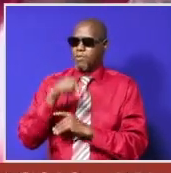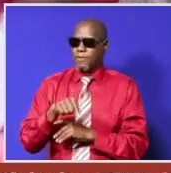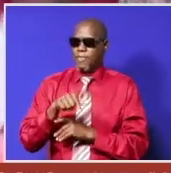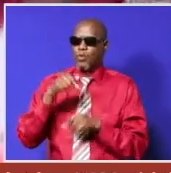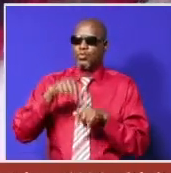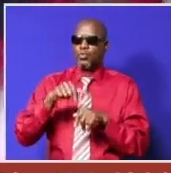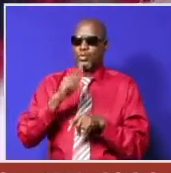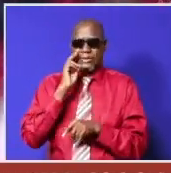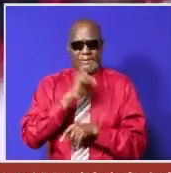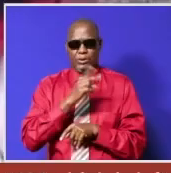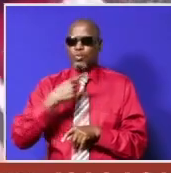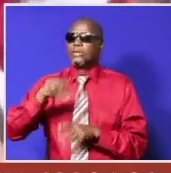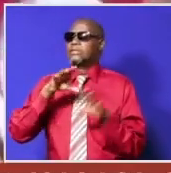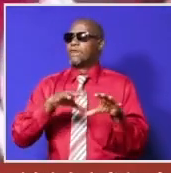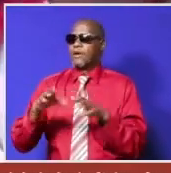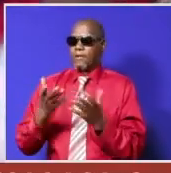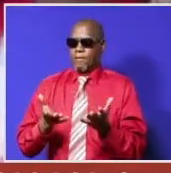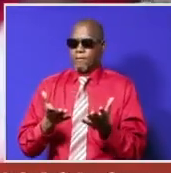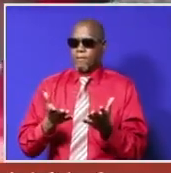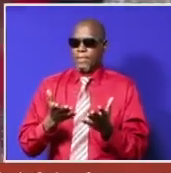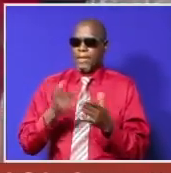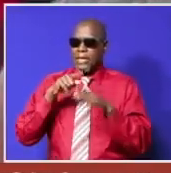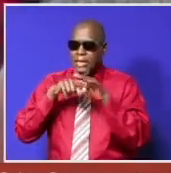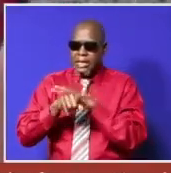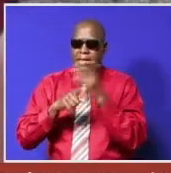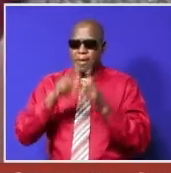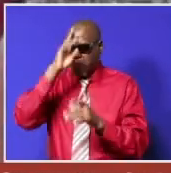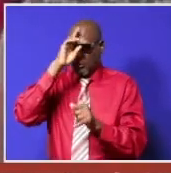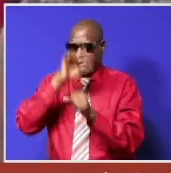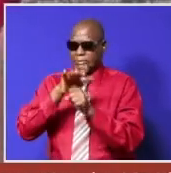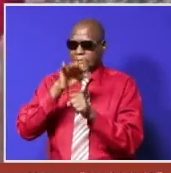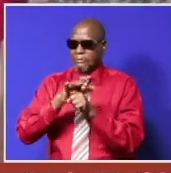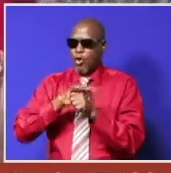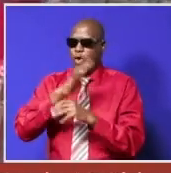look at what we are suffering. Ukiingia huku ndani kumejaa polisi and they are all armed.